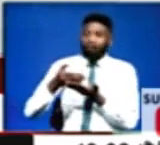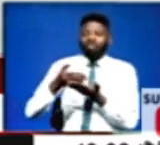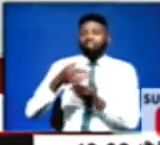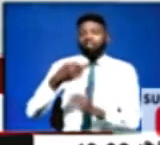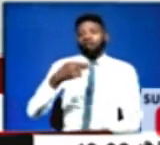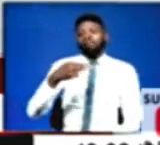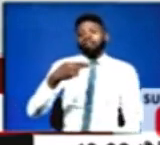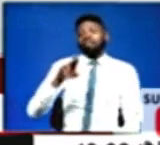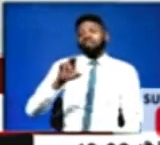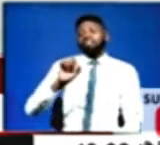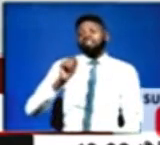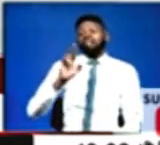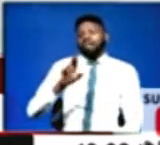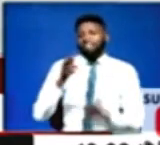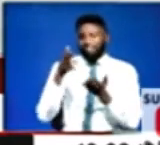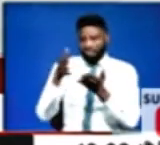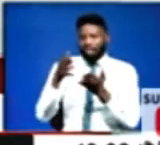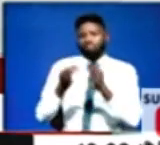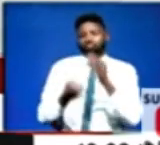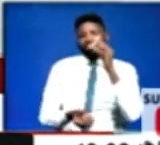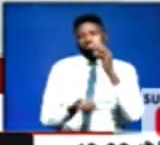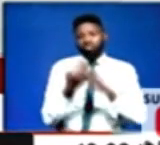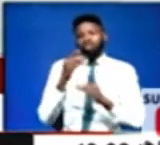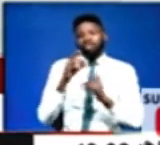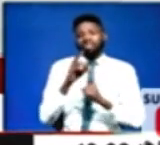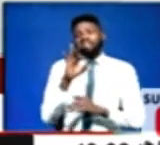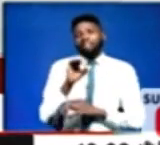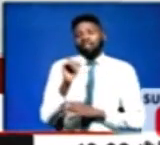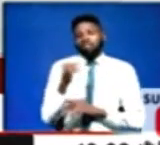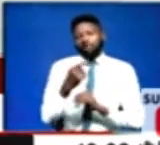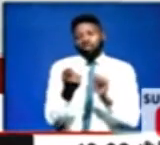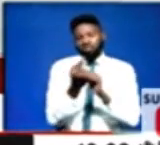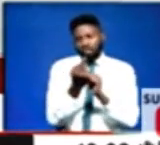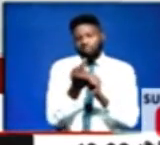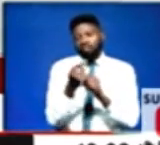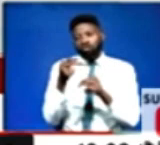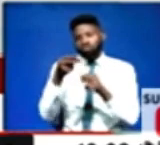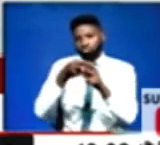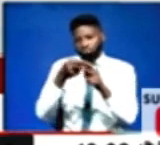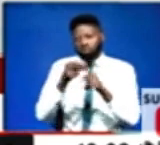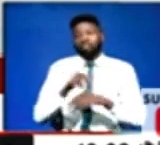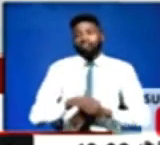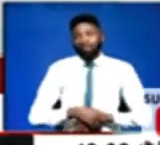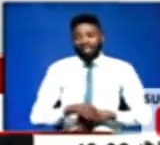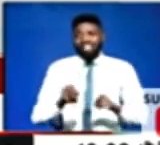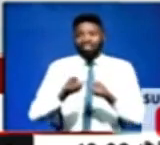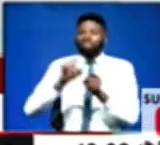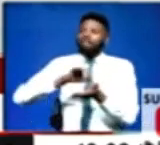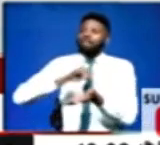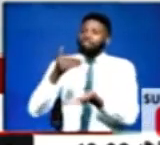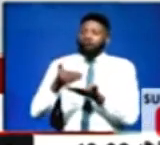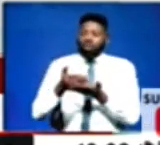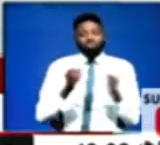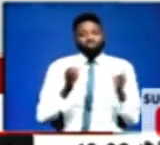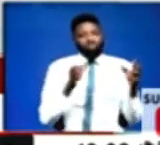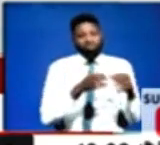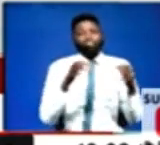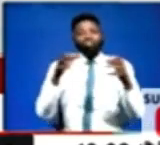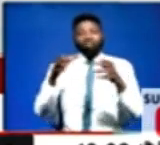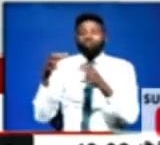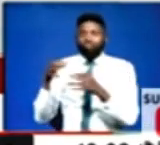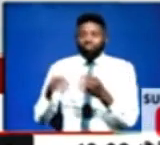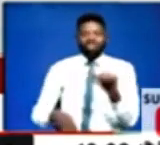of November. That is very few days, and that is good news. This fund will be given to three groups. The first group will